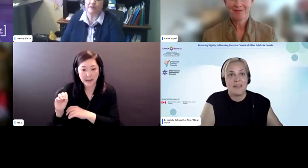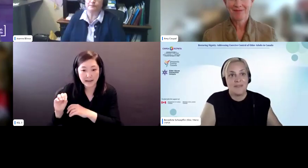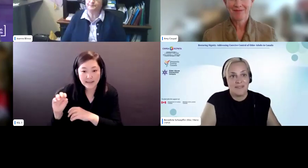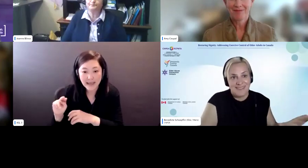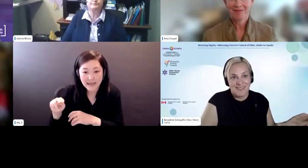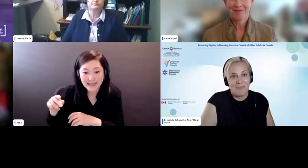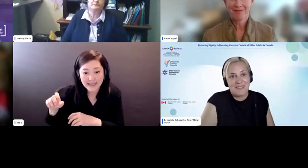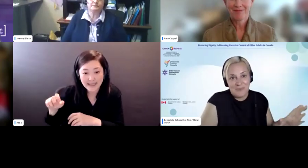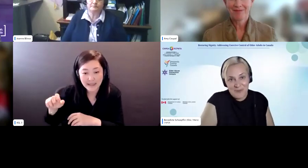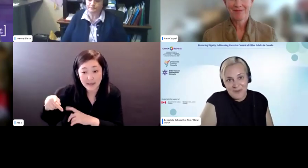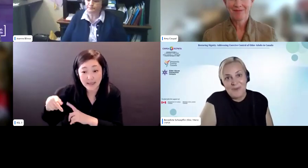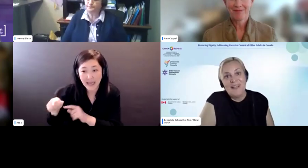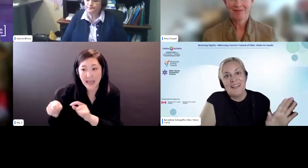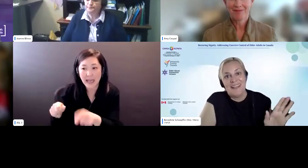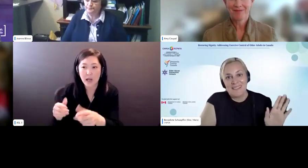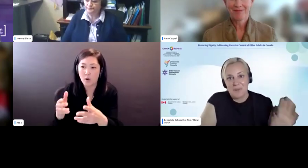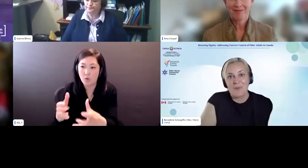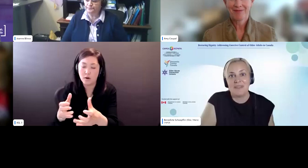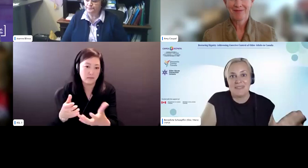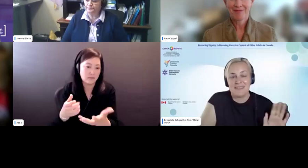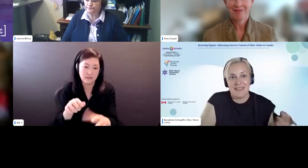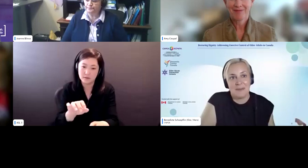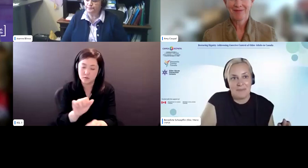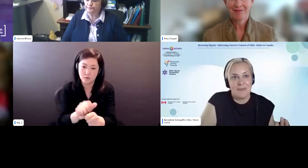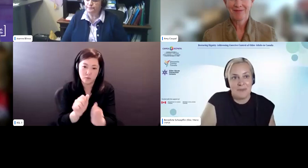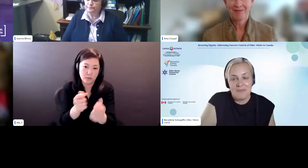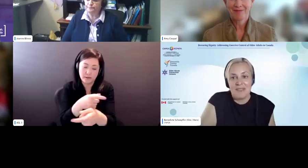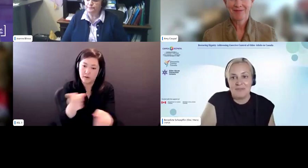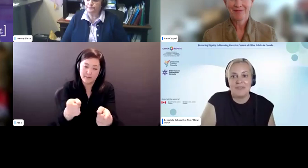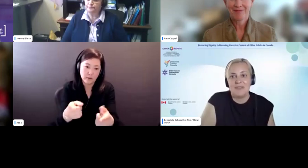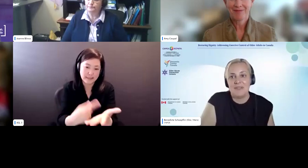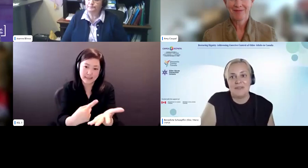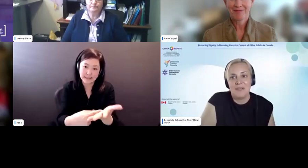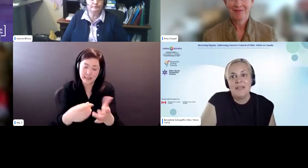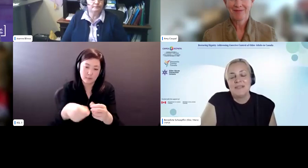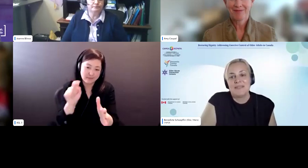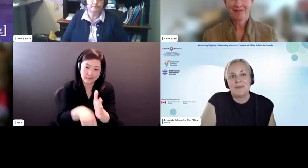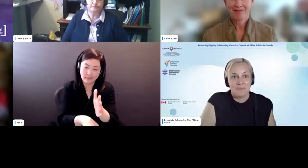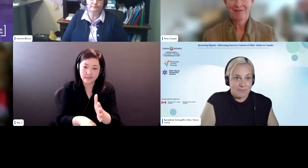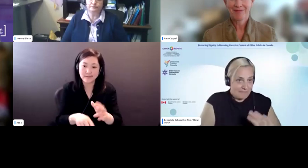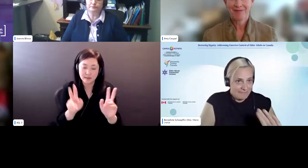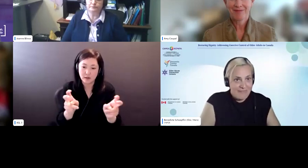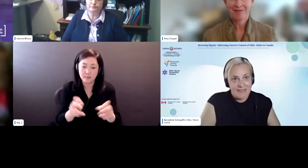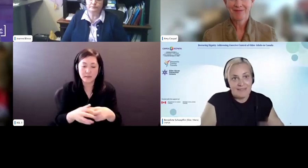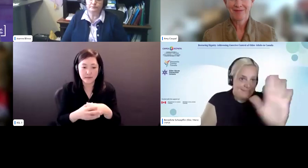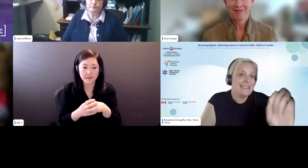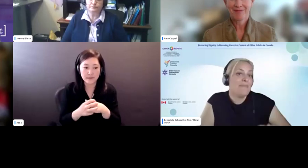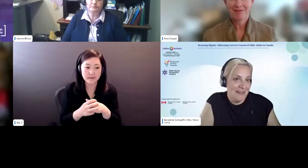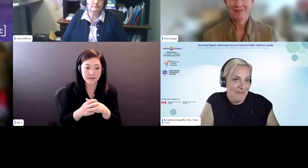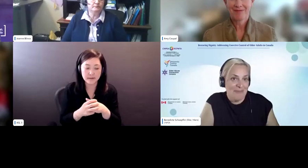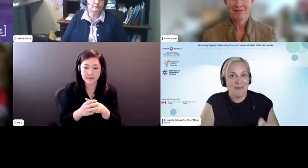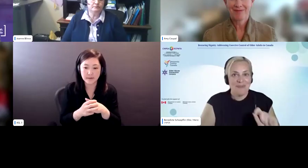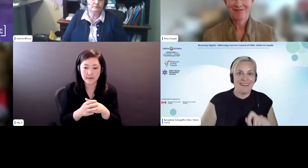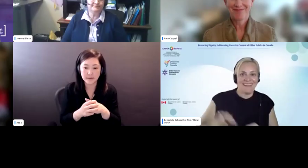in working on these topics with you and exploring this, meaningfully together. So keep